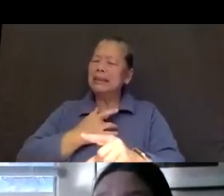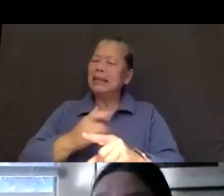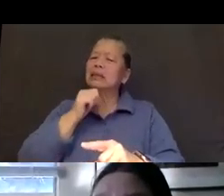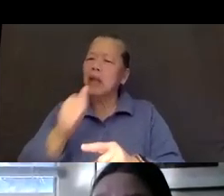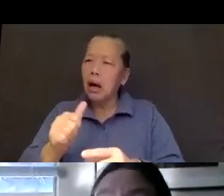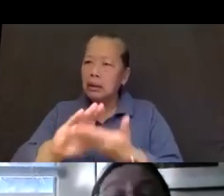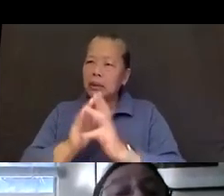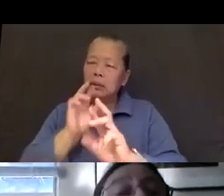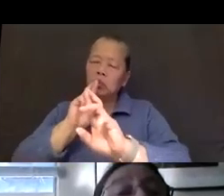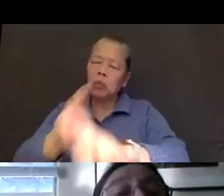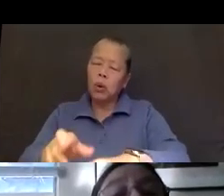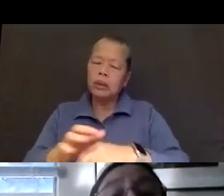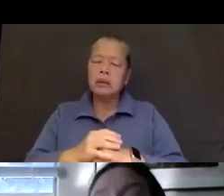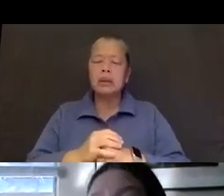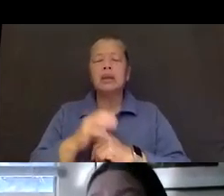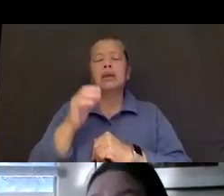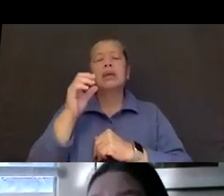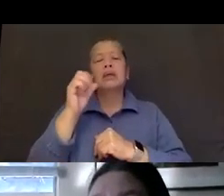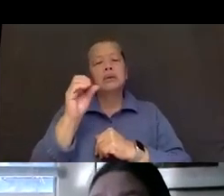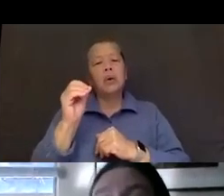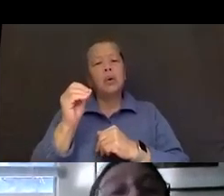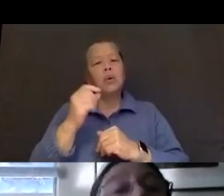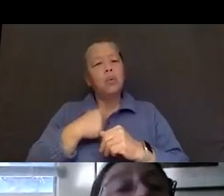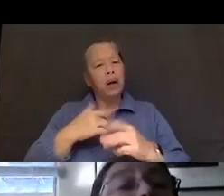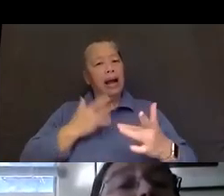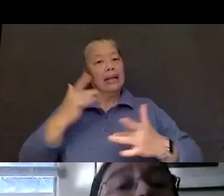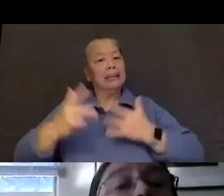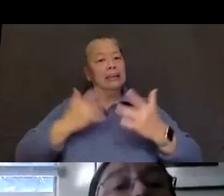So we are excited to get this event started.